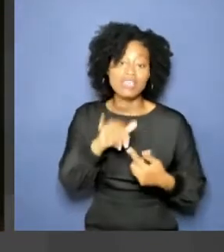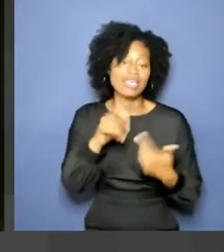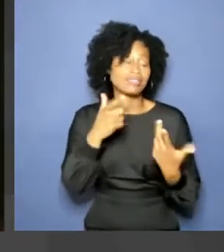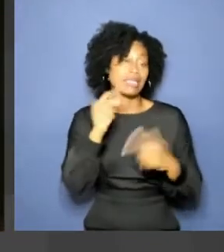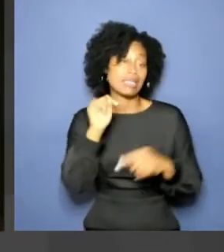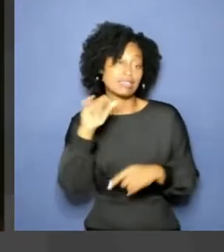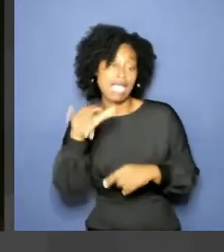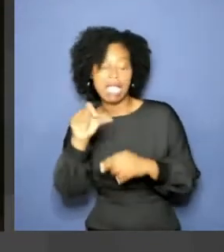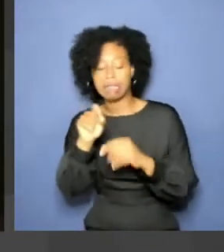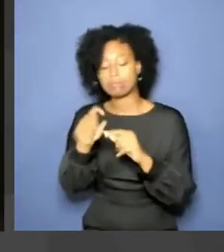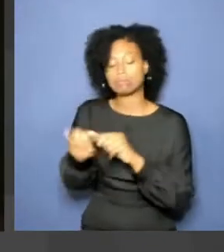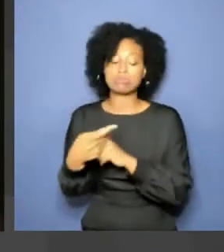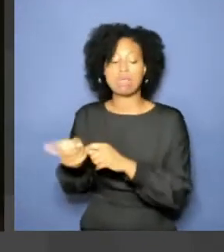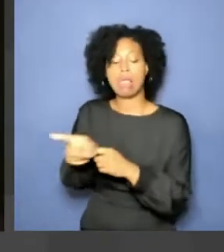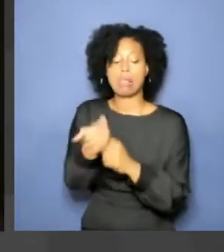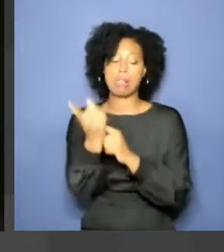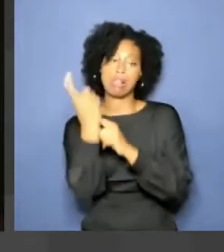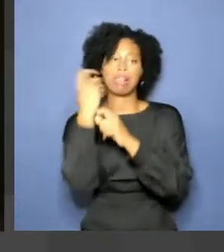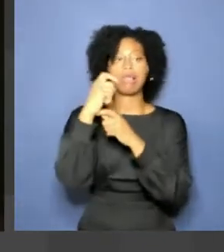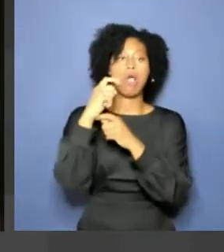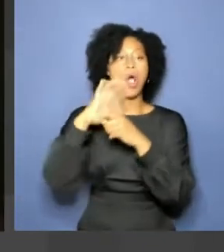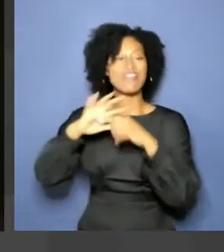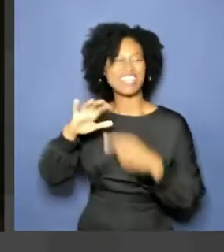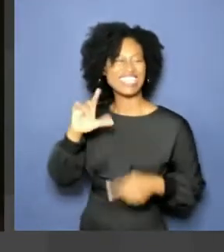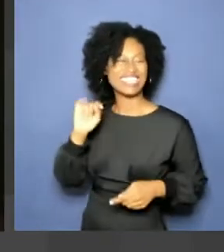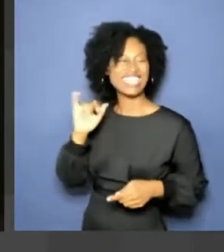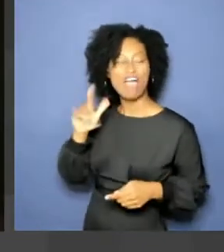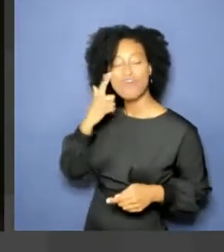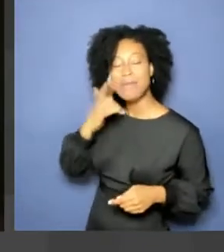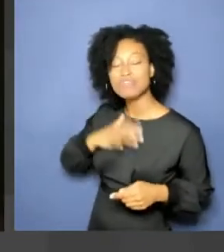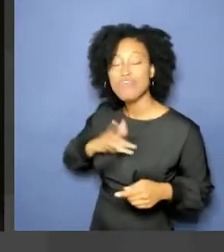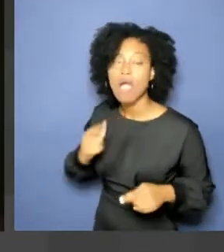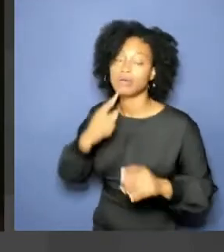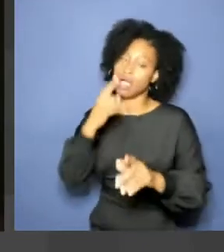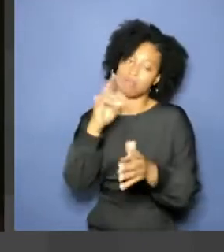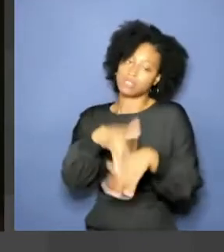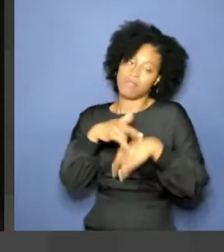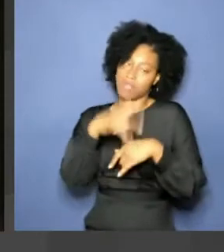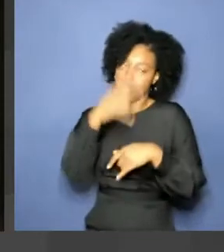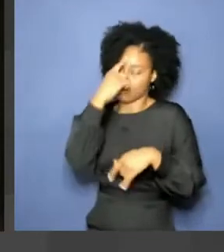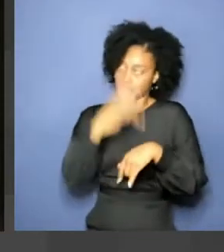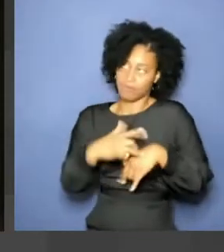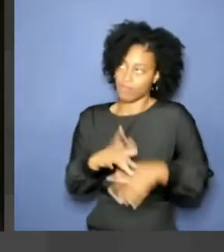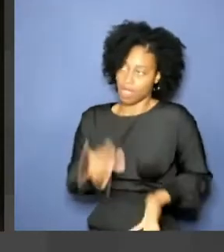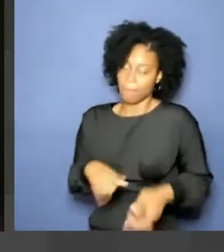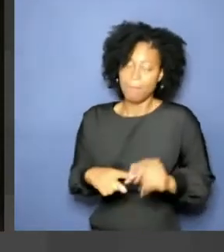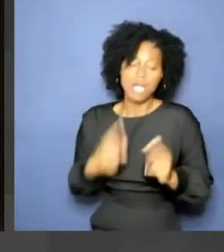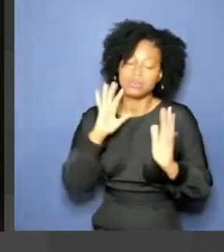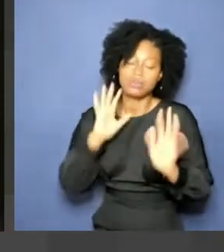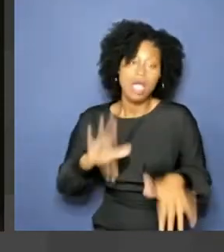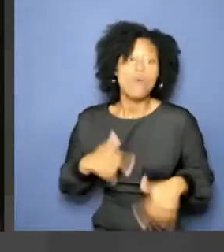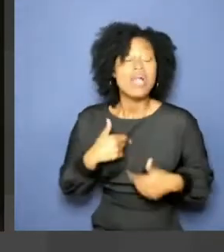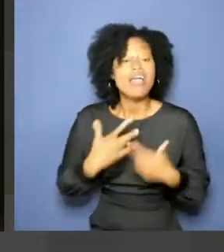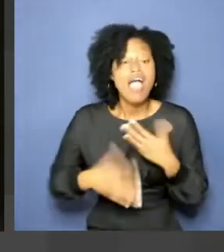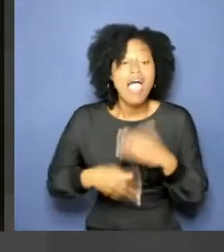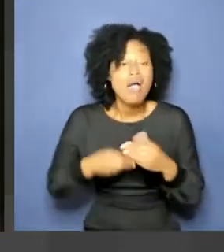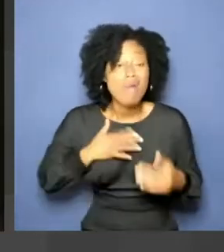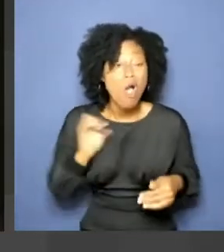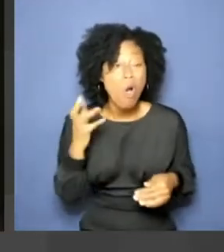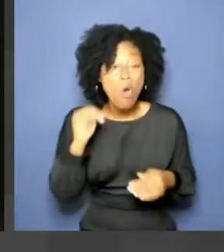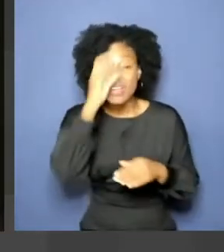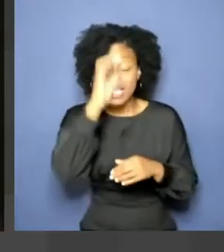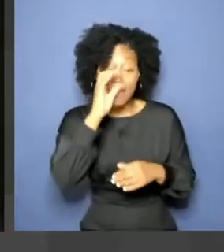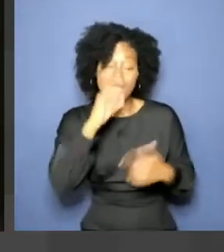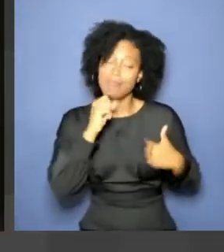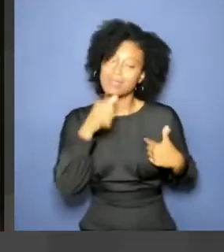dogs have. I really obsessed a lot. And I was very happy, especially when I was able to add my own animation. I'm definitely not an art